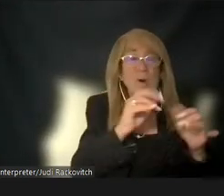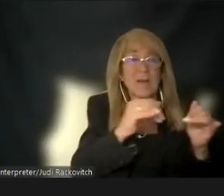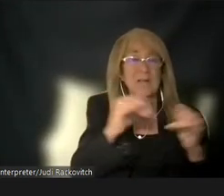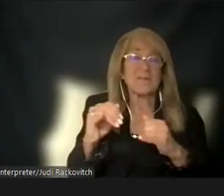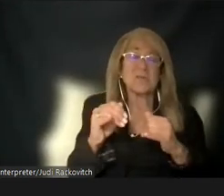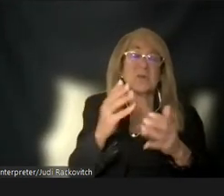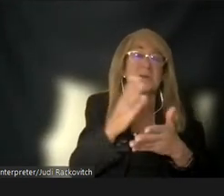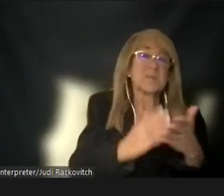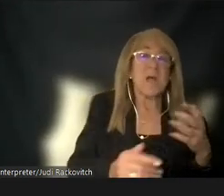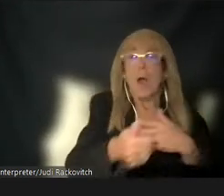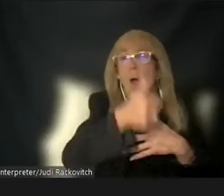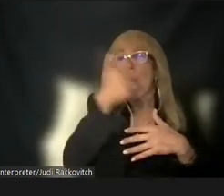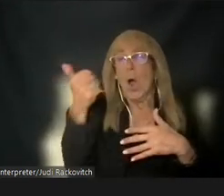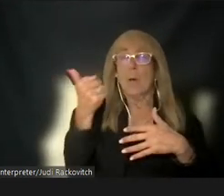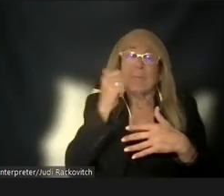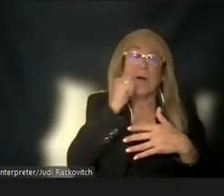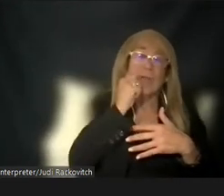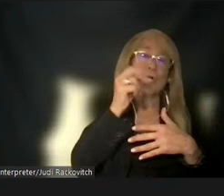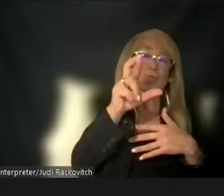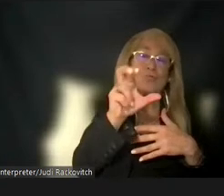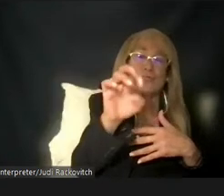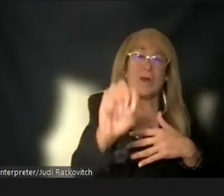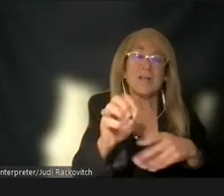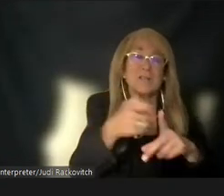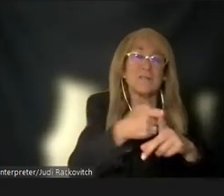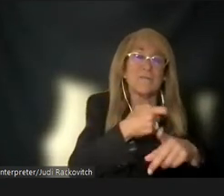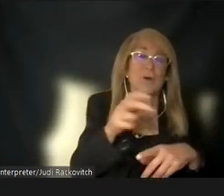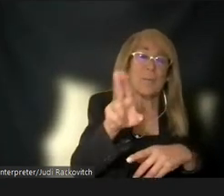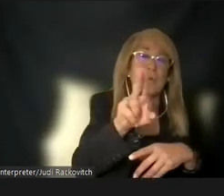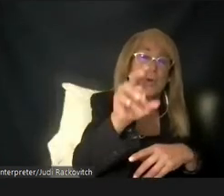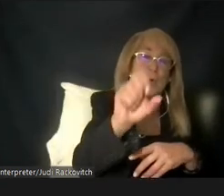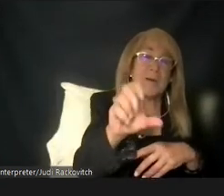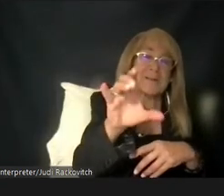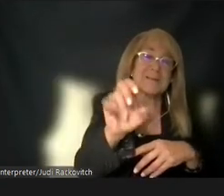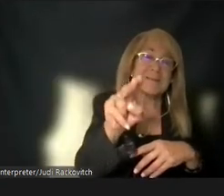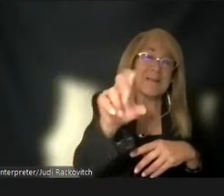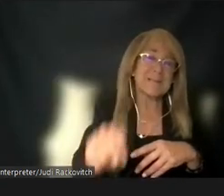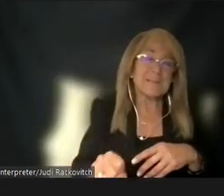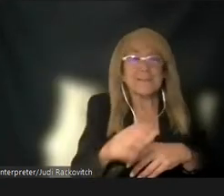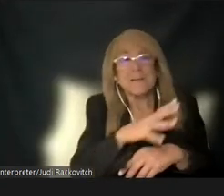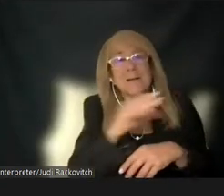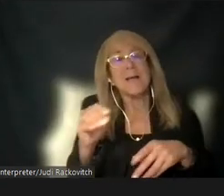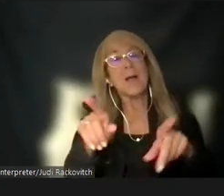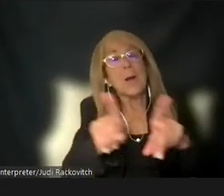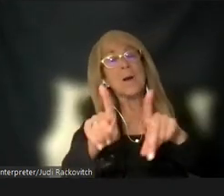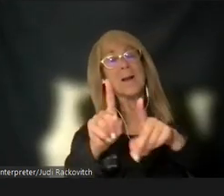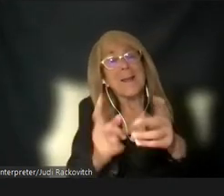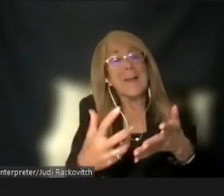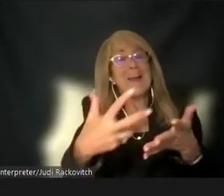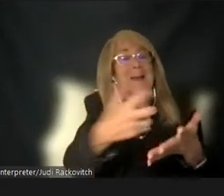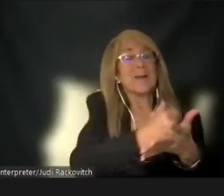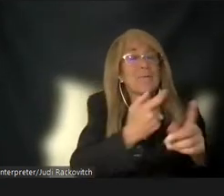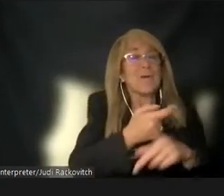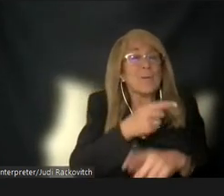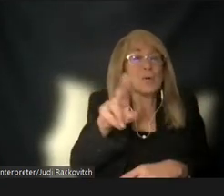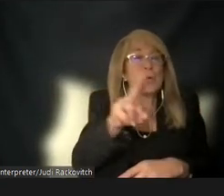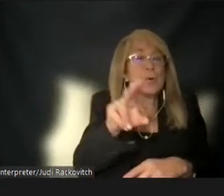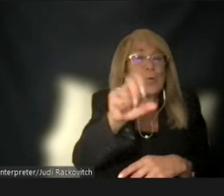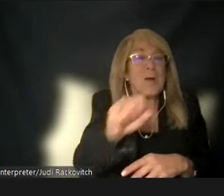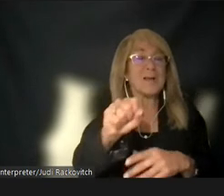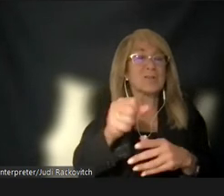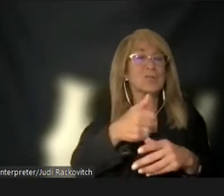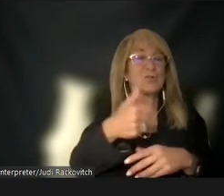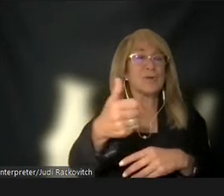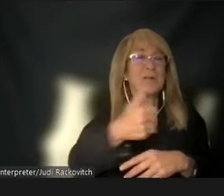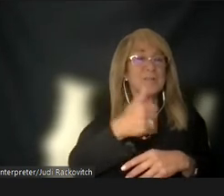race by the U.S. Census. Low income is defined by U.S. of Transportation and Federal Highway Administration as a